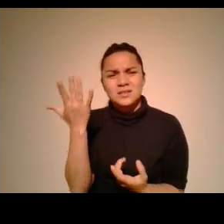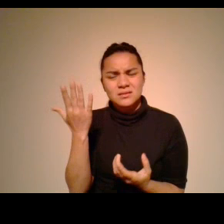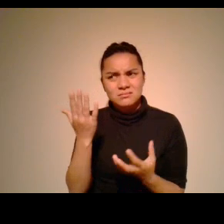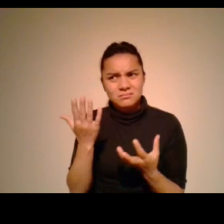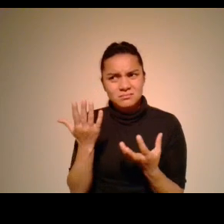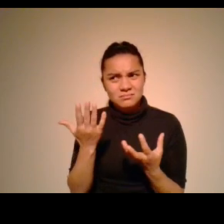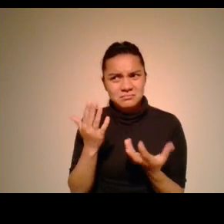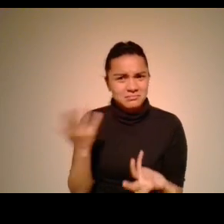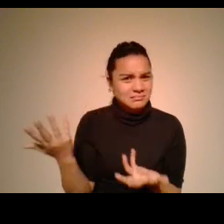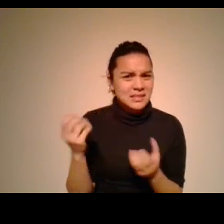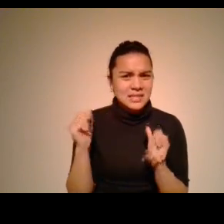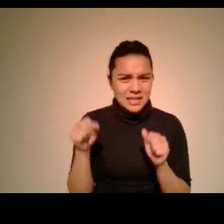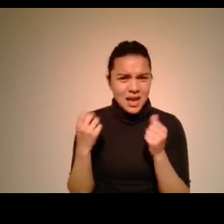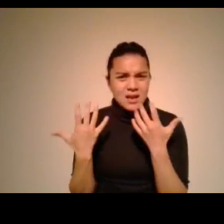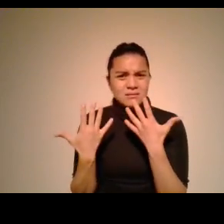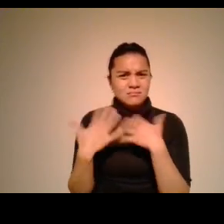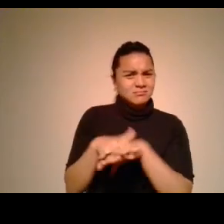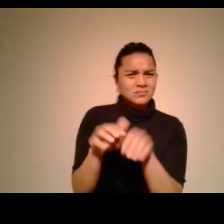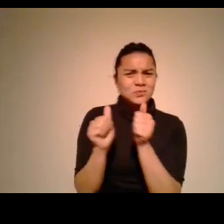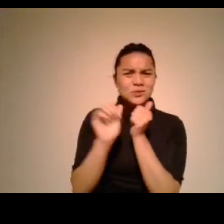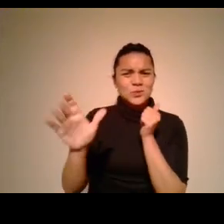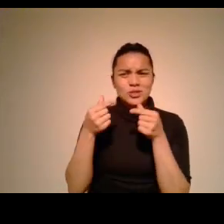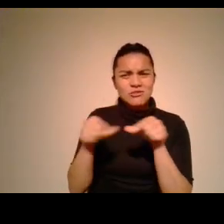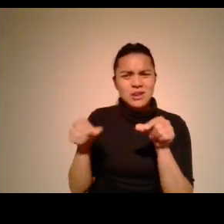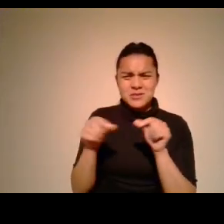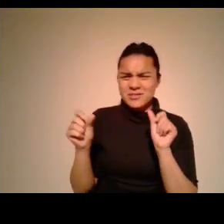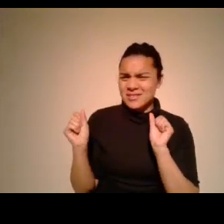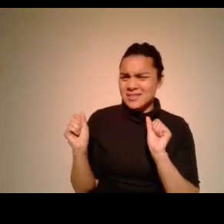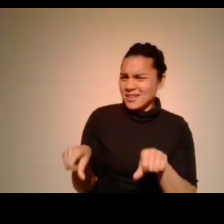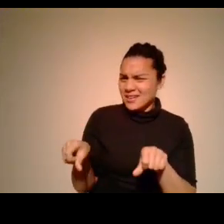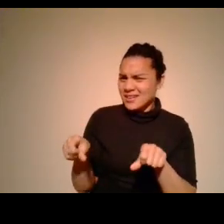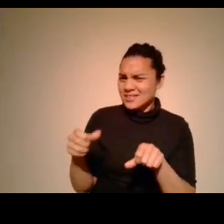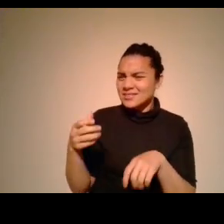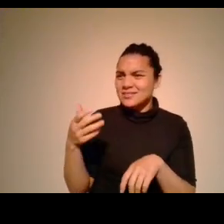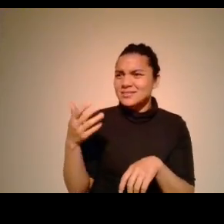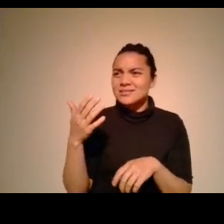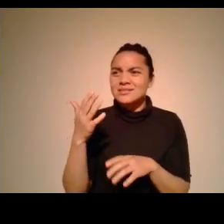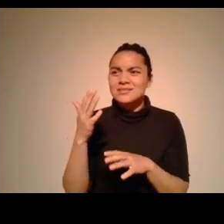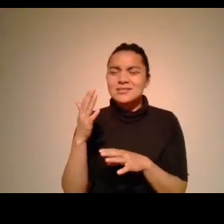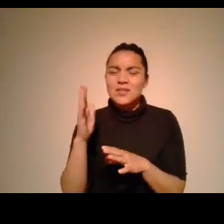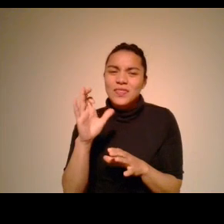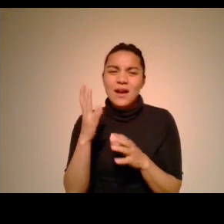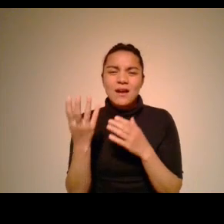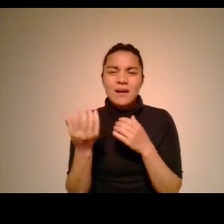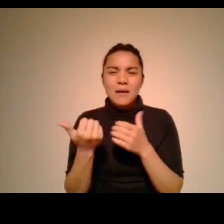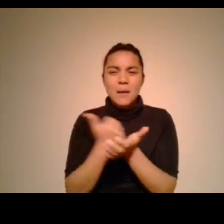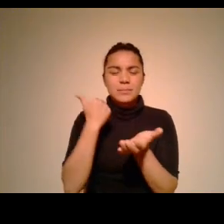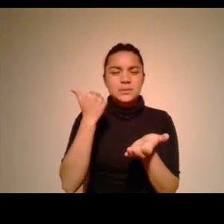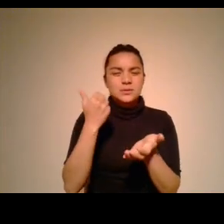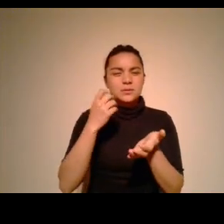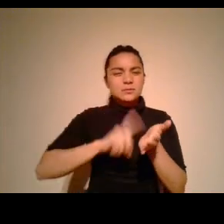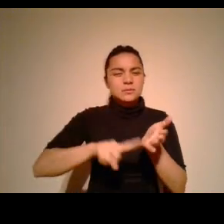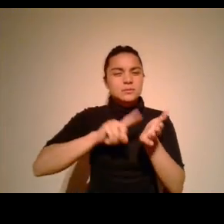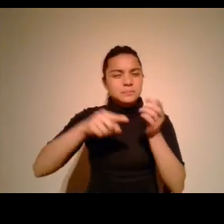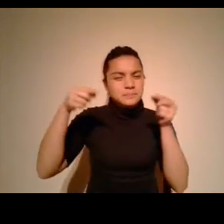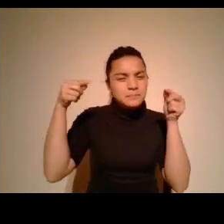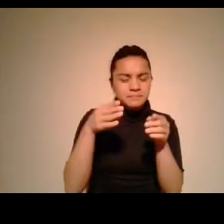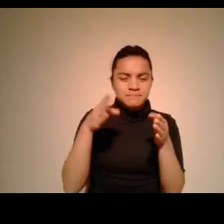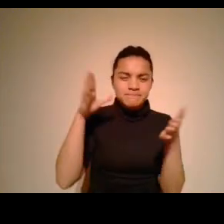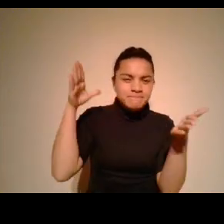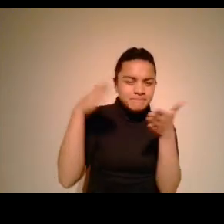for anybody. And that's really informed a huge part of my research. And then the other thing